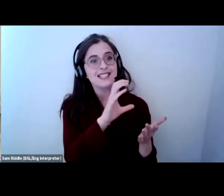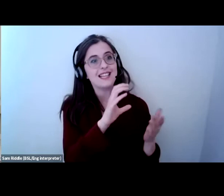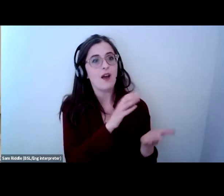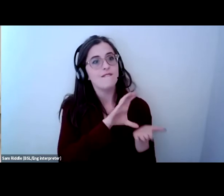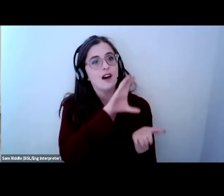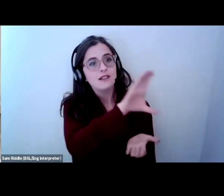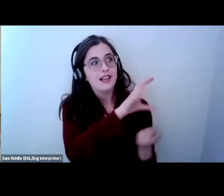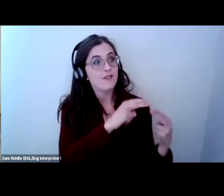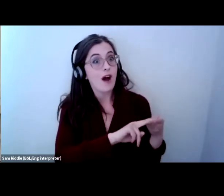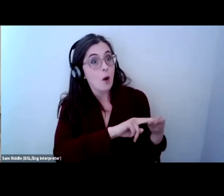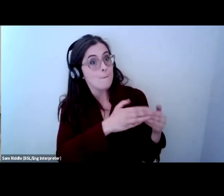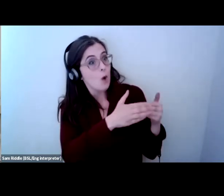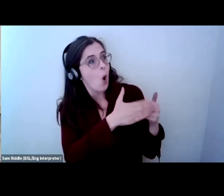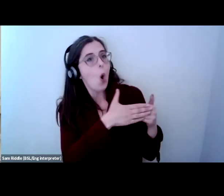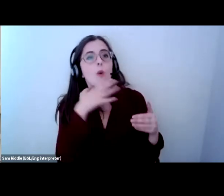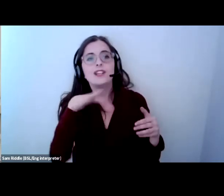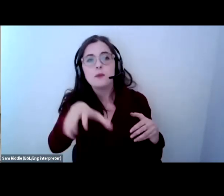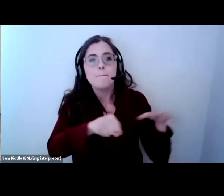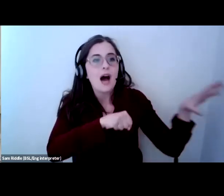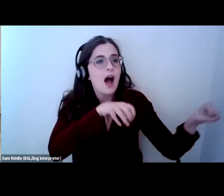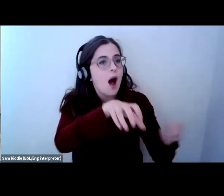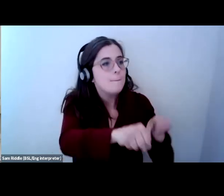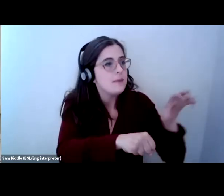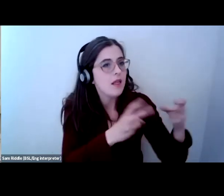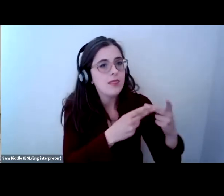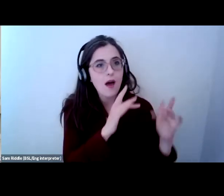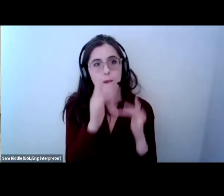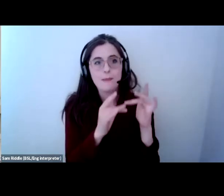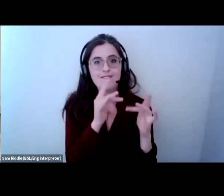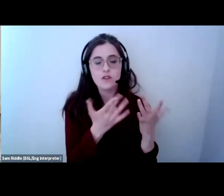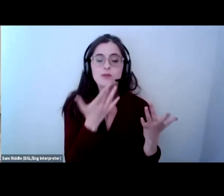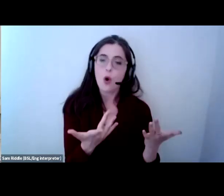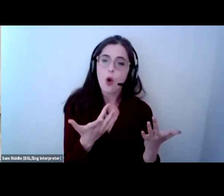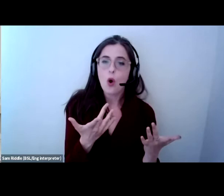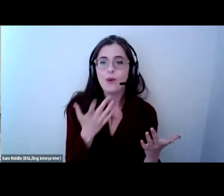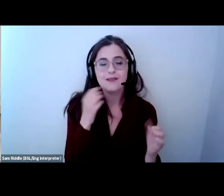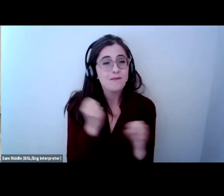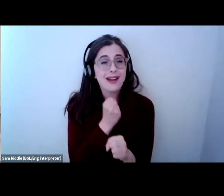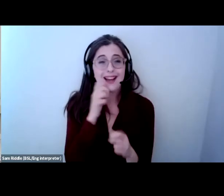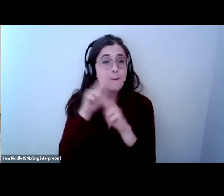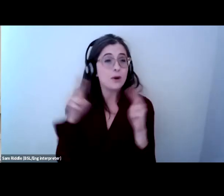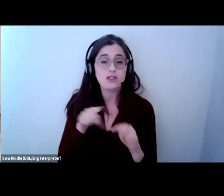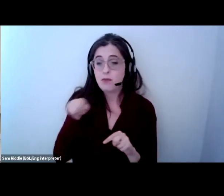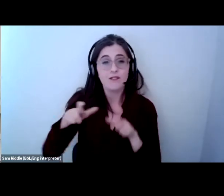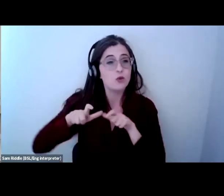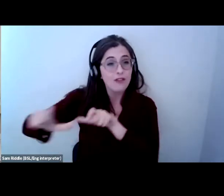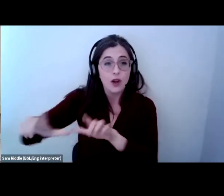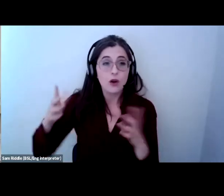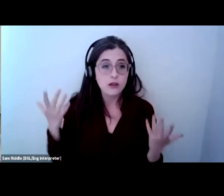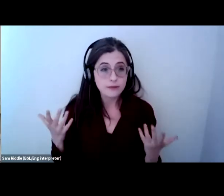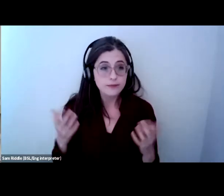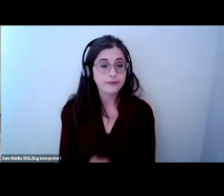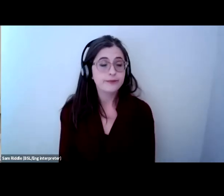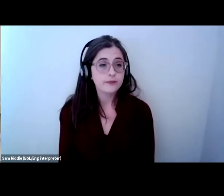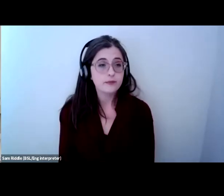funding just either buy up the other platforms or just make it impossible for them to operate. So